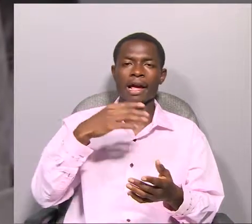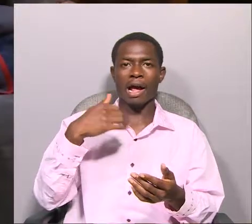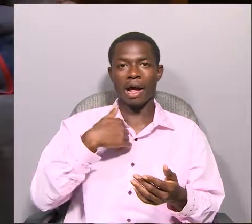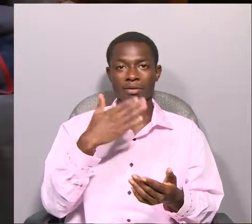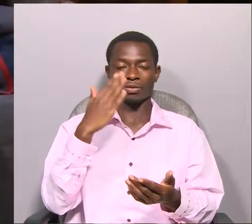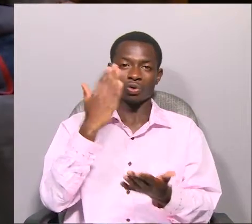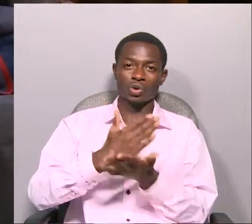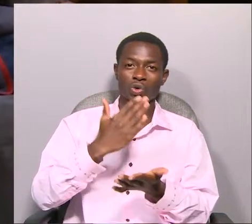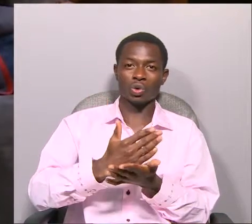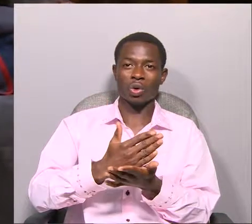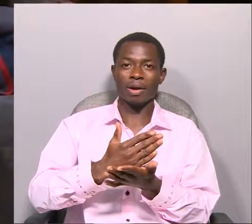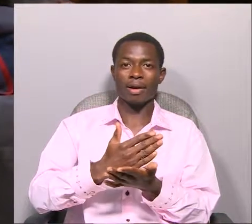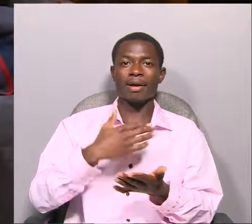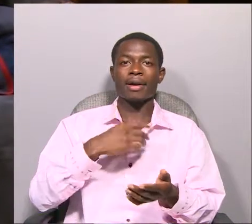sure